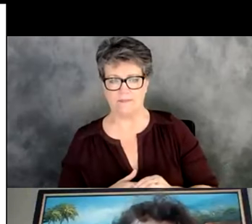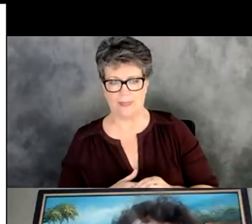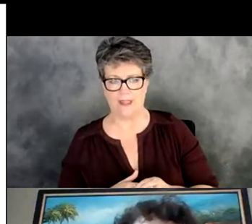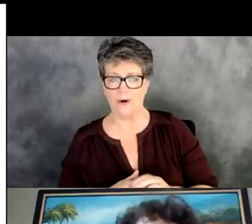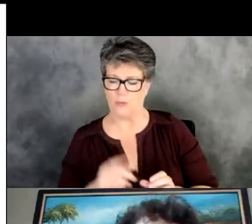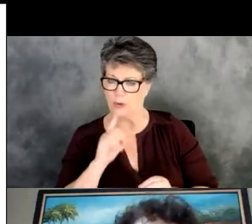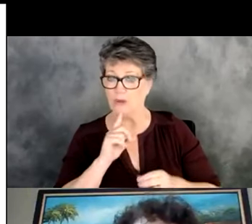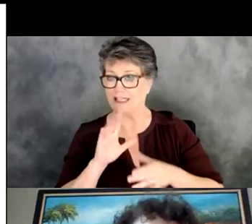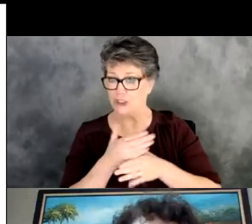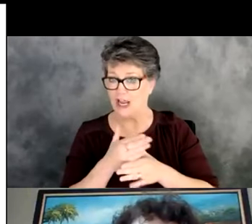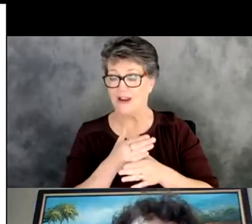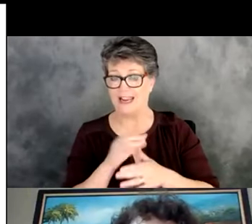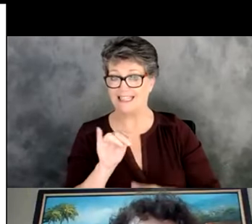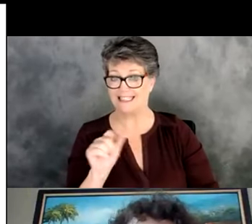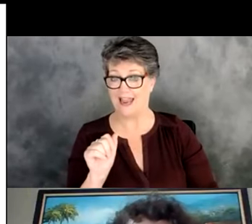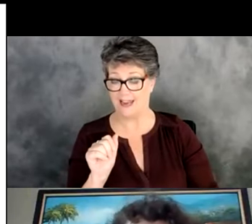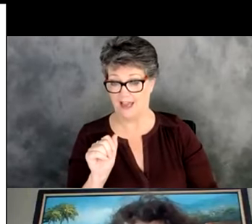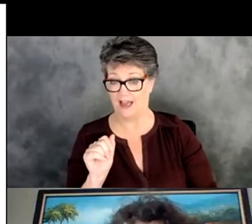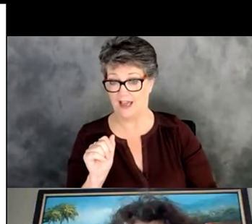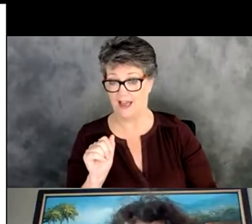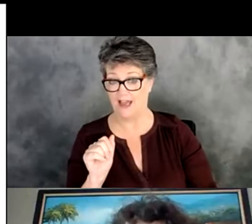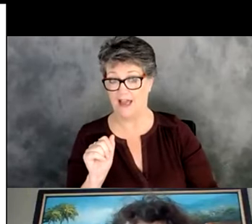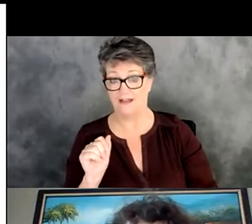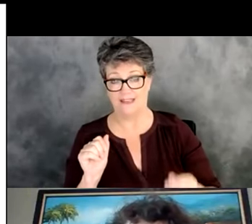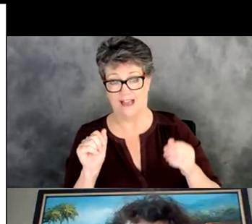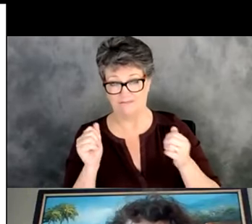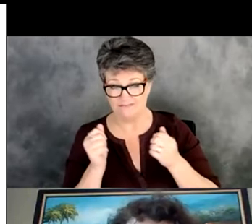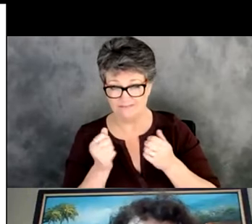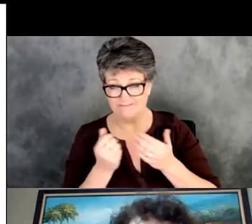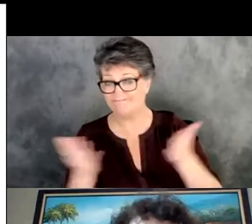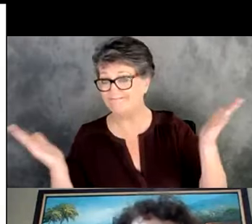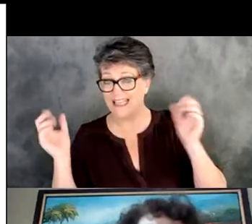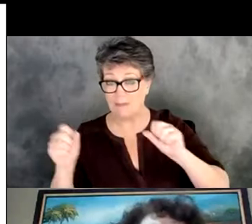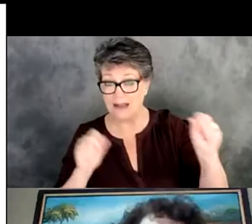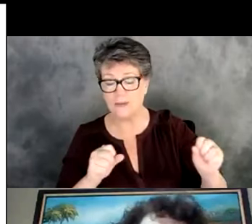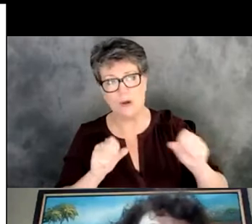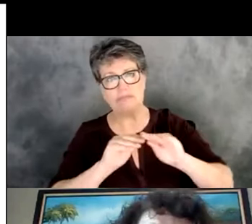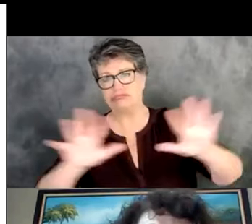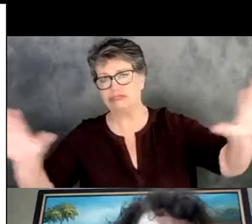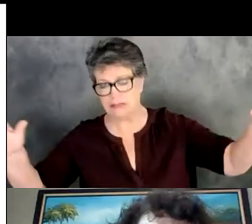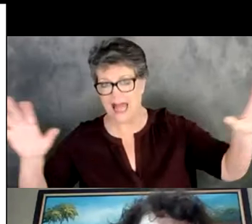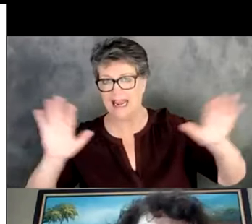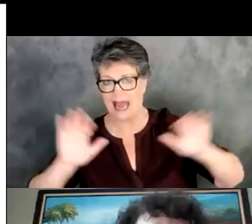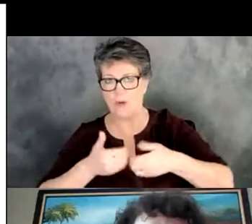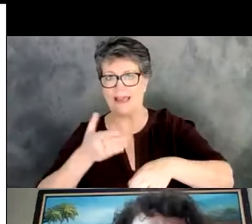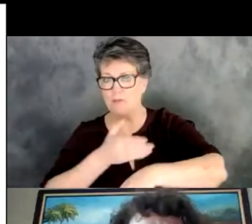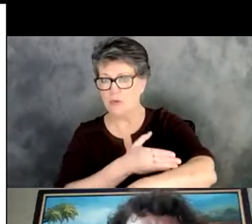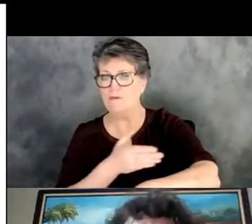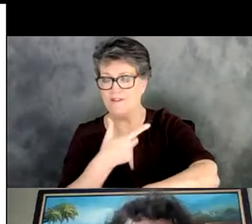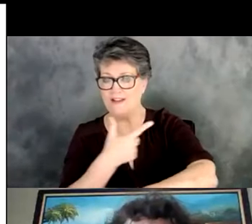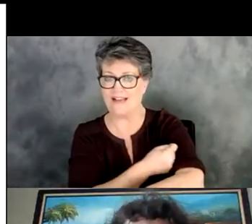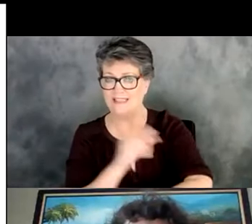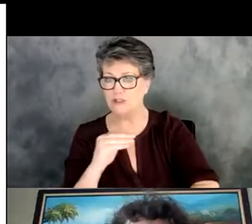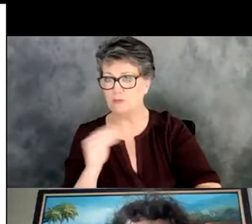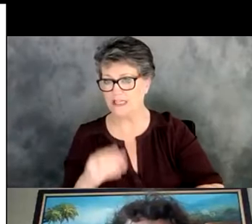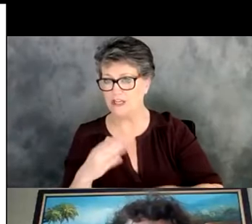We're really sharing these data as widely as possible to get folks input on how we can improve vaccination rates throughout the state.